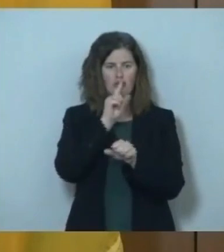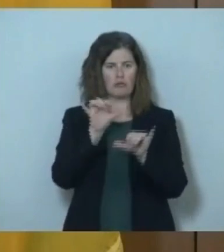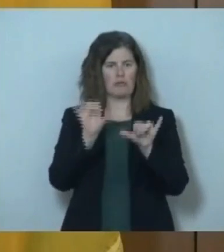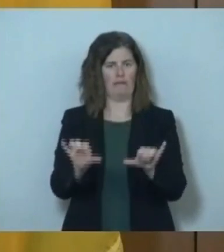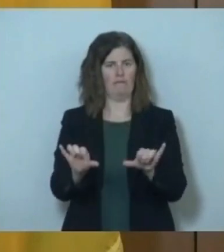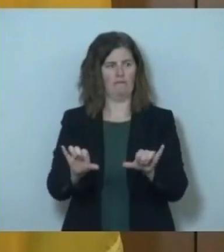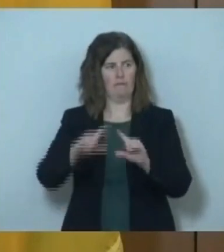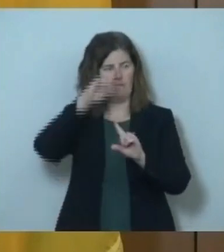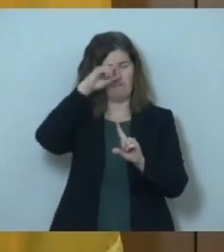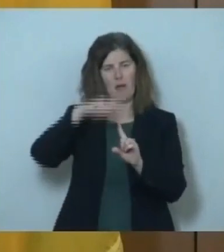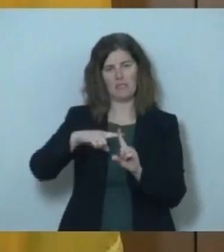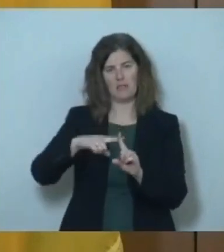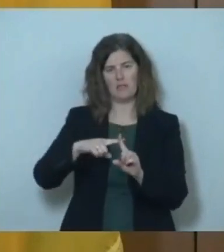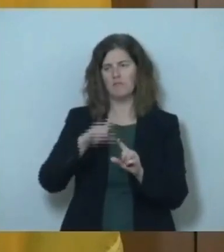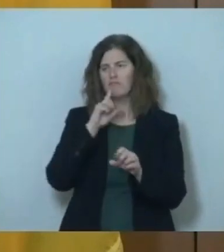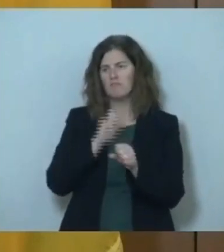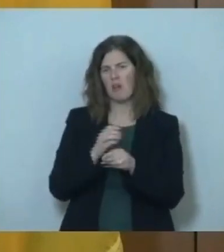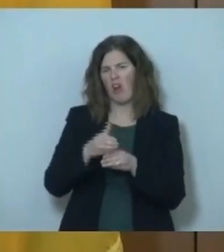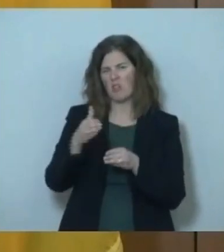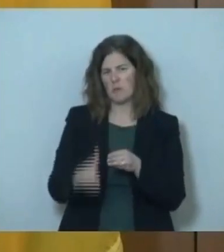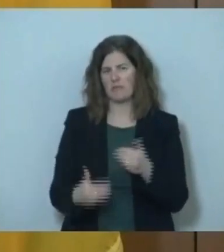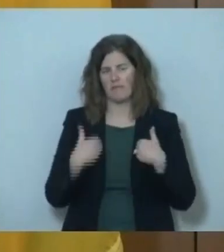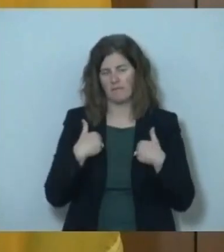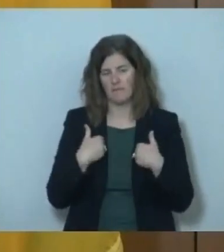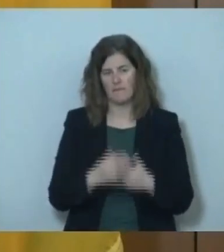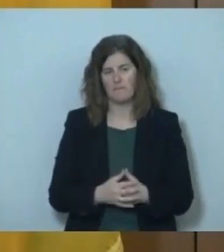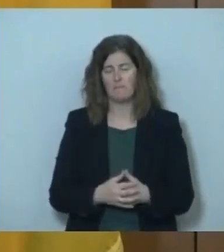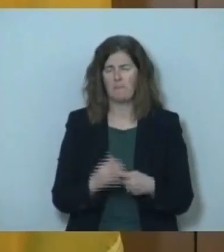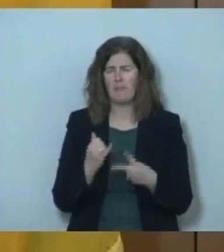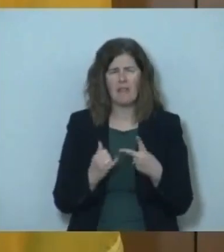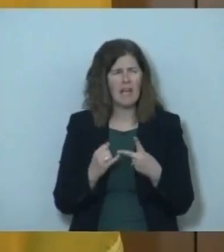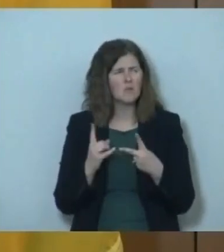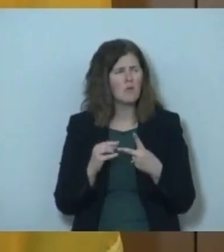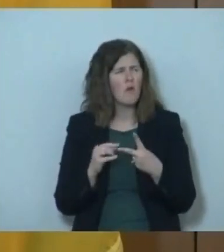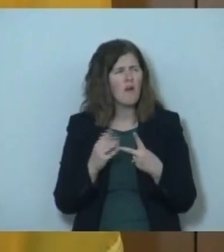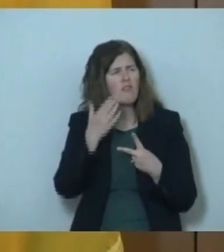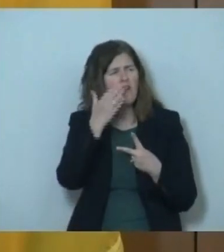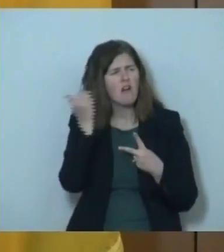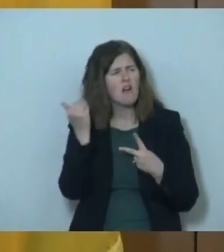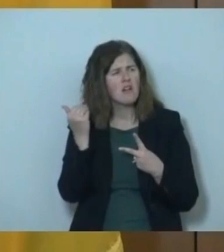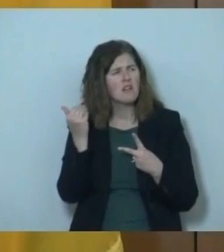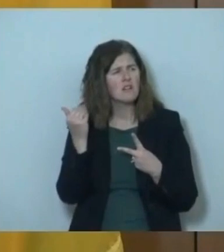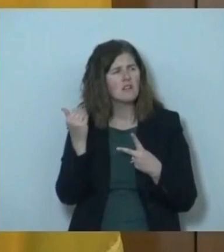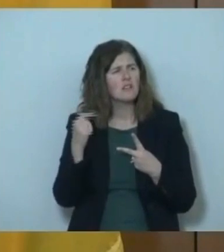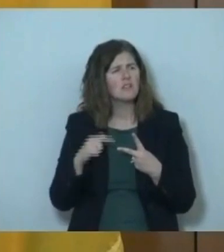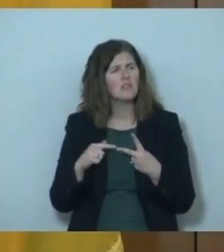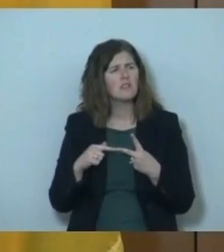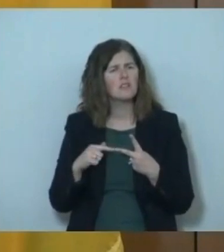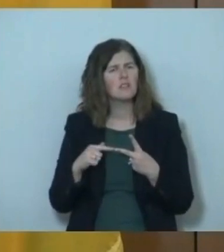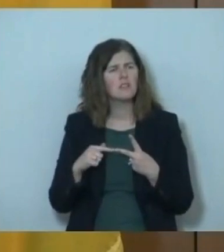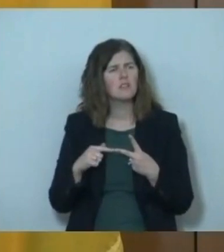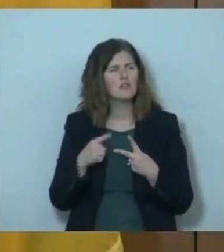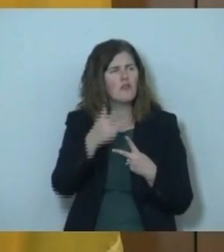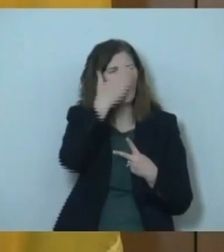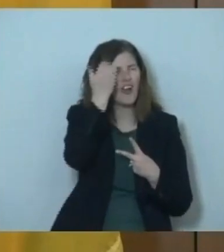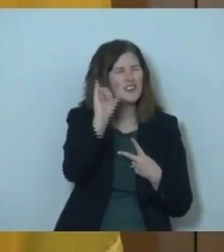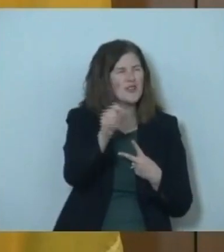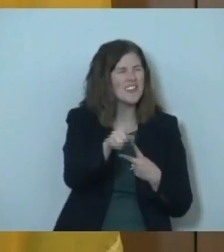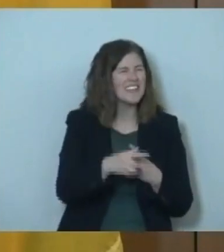course. But there are consequences. And the last question, no, I already forgot it. You forgot it